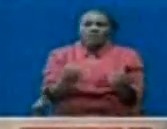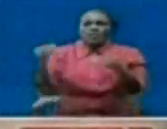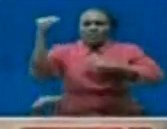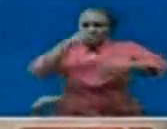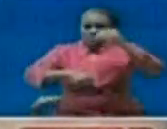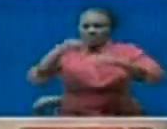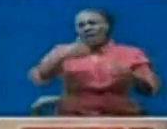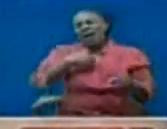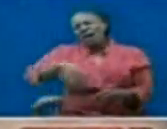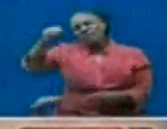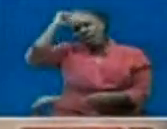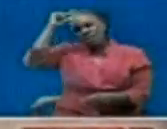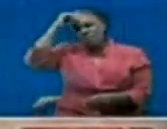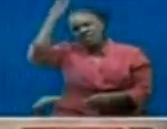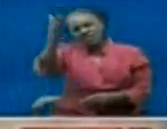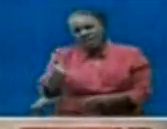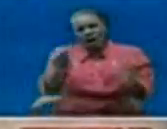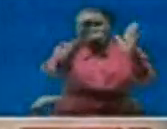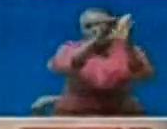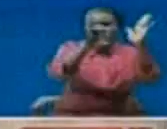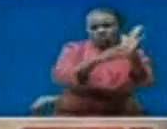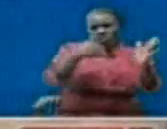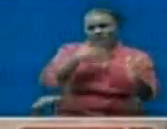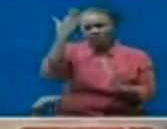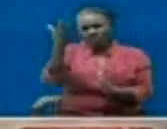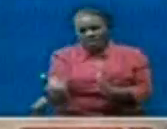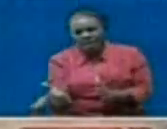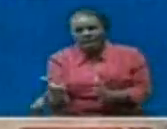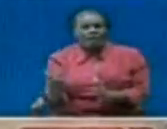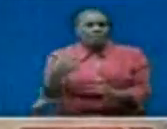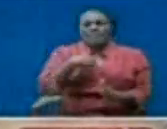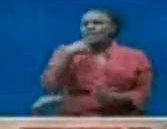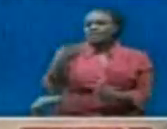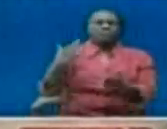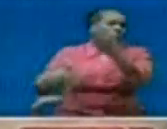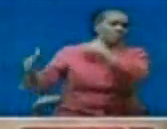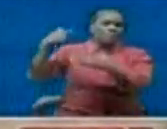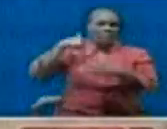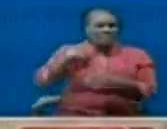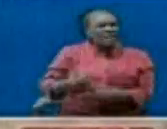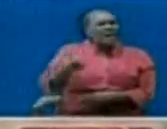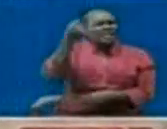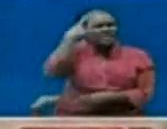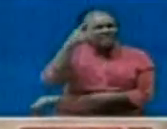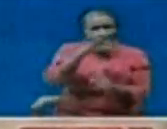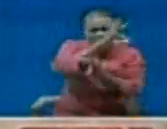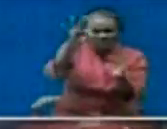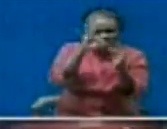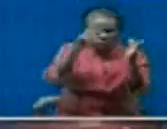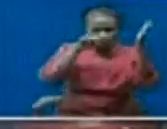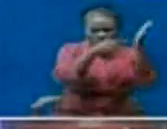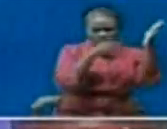have a government in place. We have an administration in place. I see, like I said earlier, I don't know. I don't even know what the specific issue is,